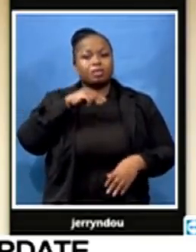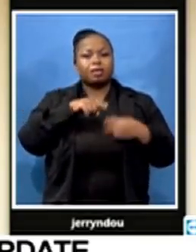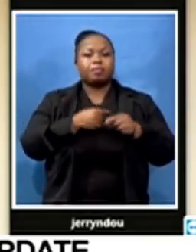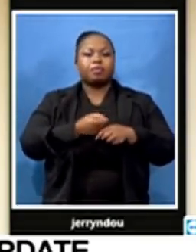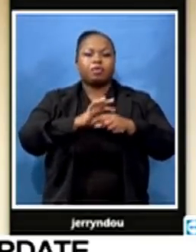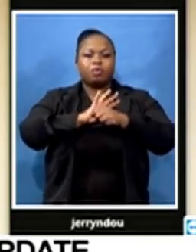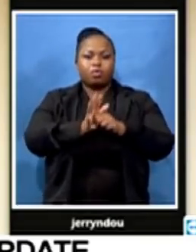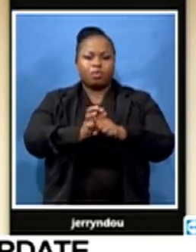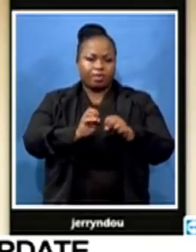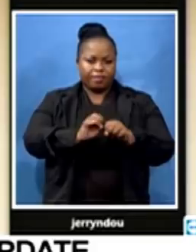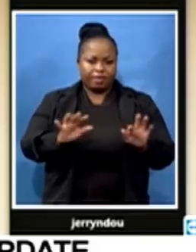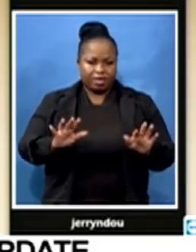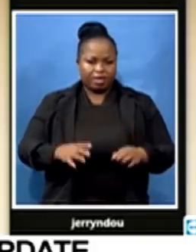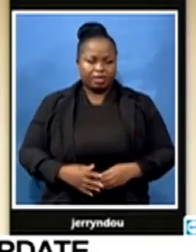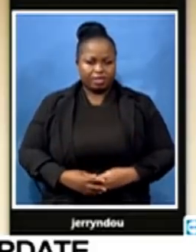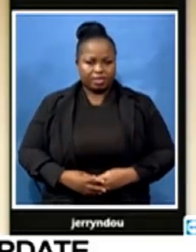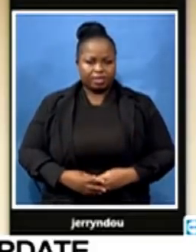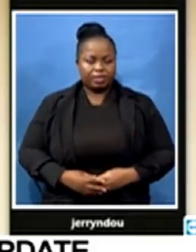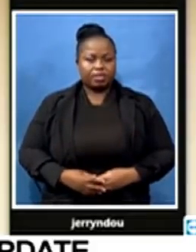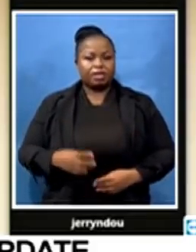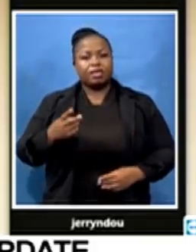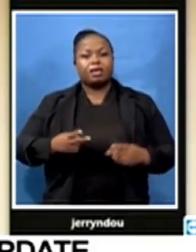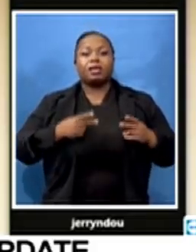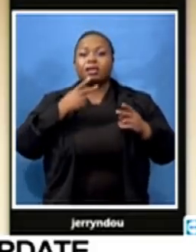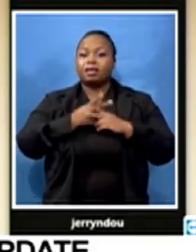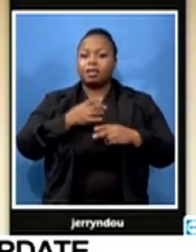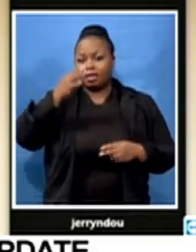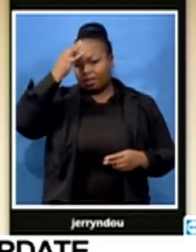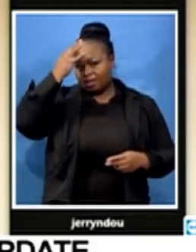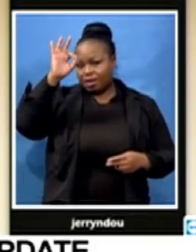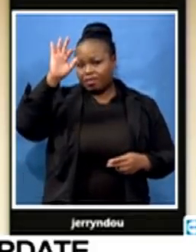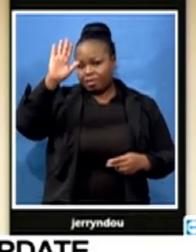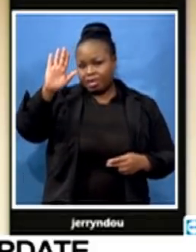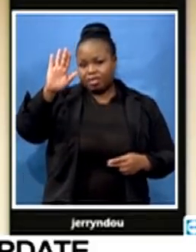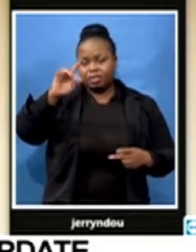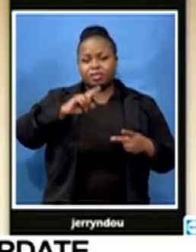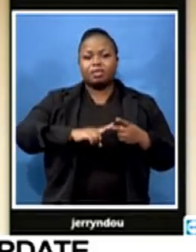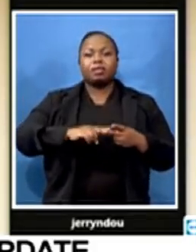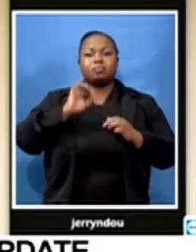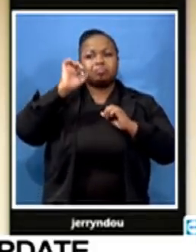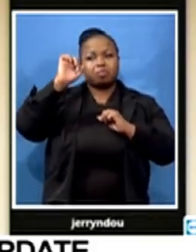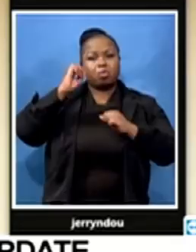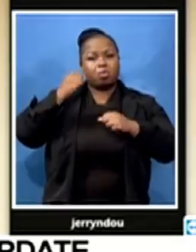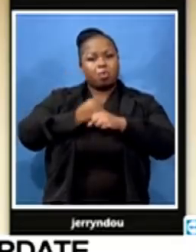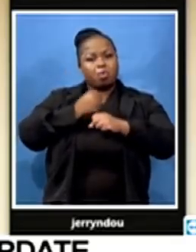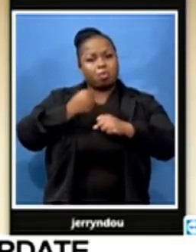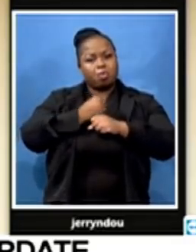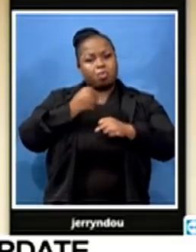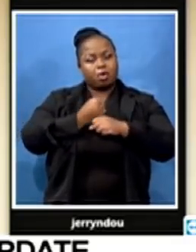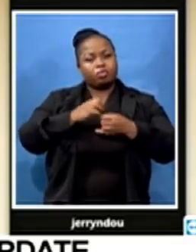and government and other efforts aimed at limiting its